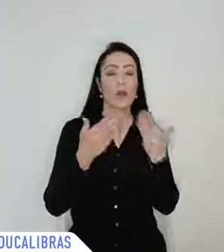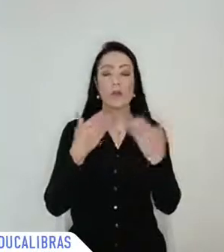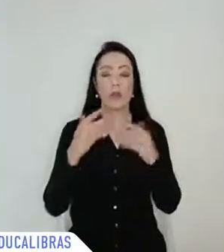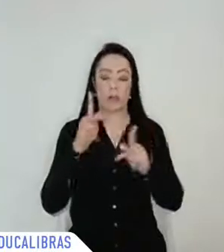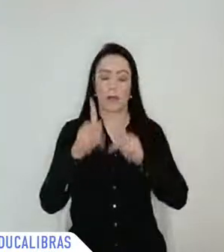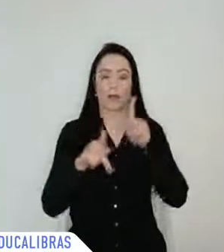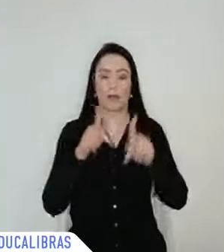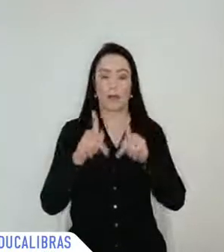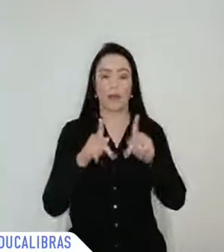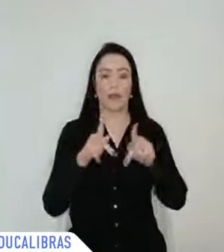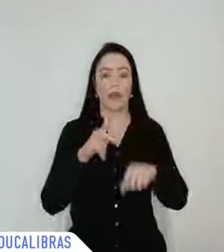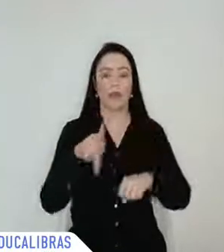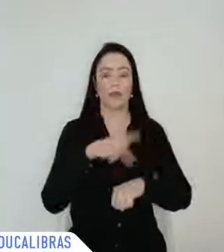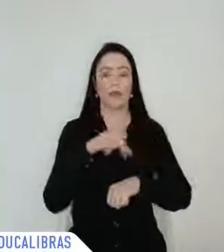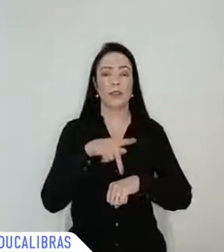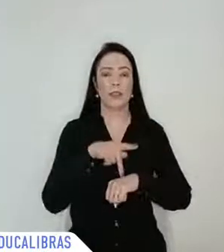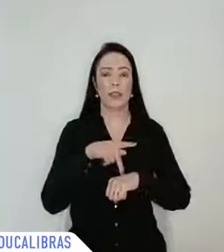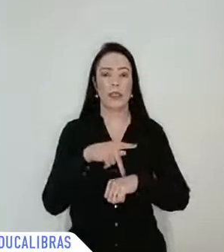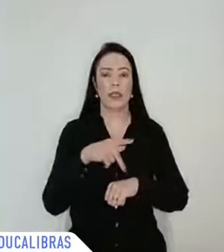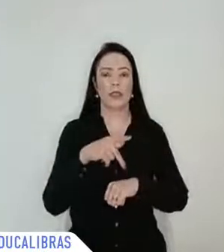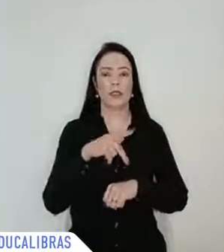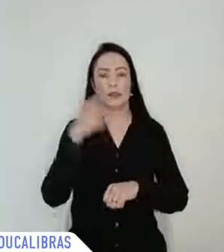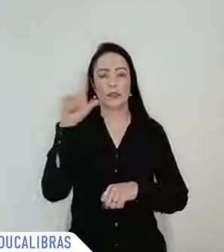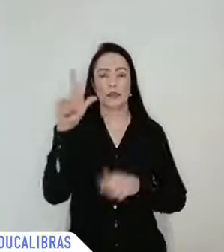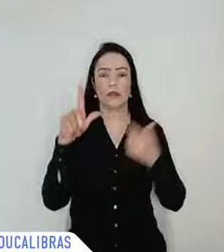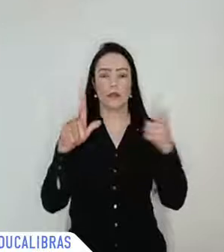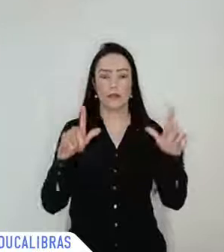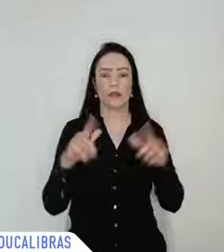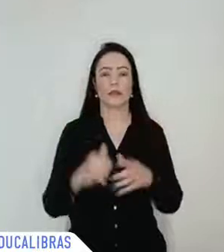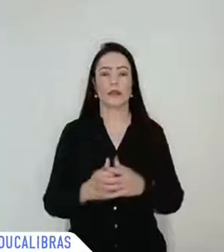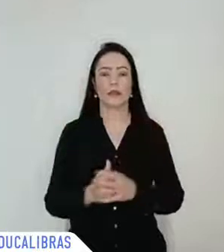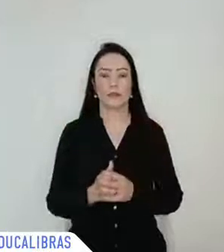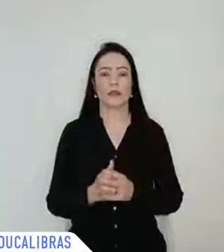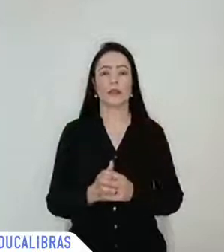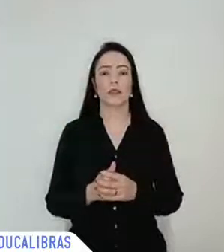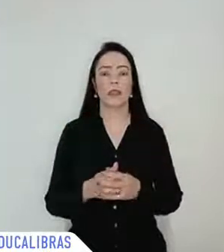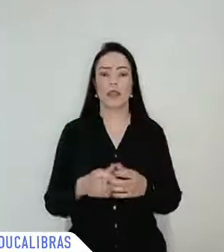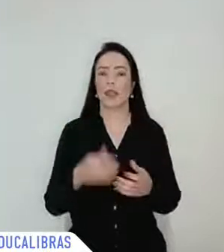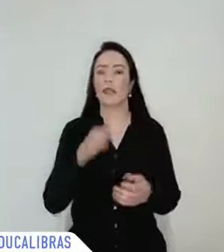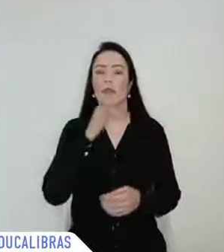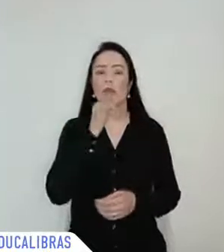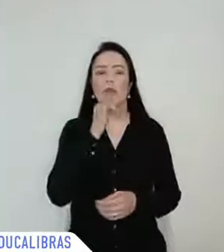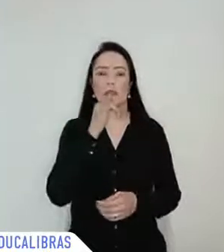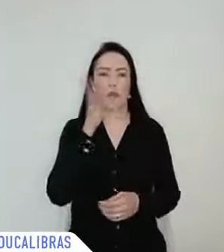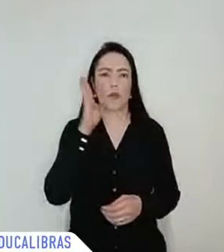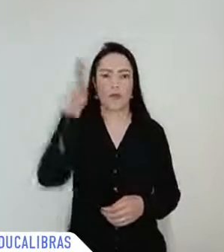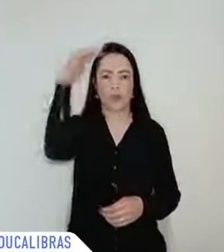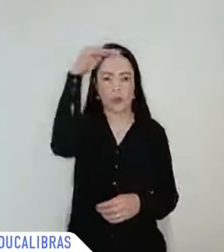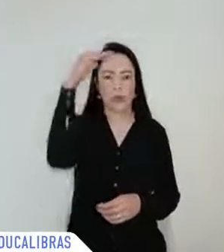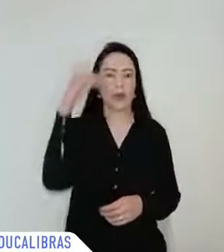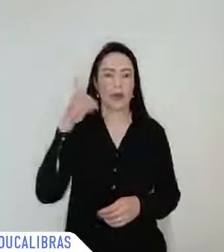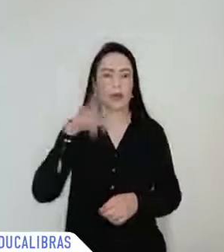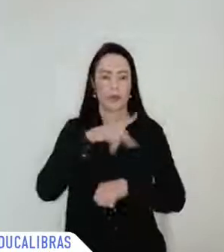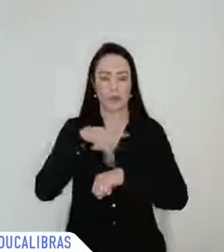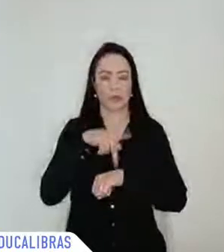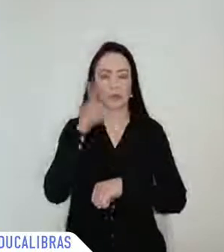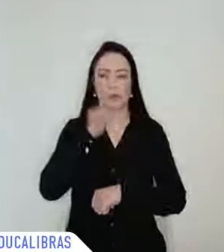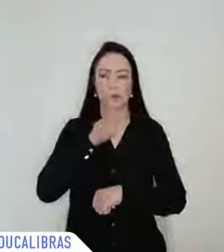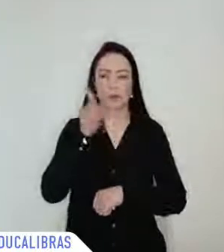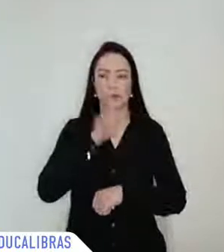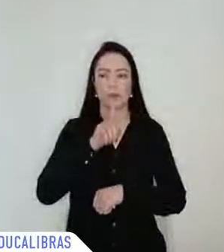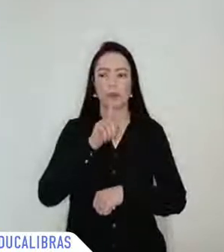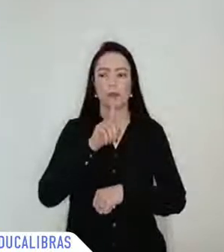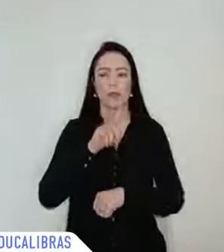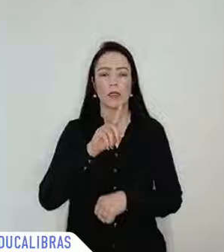They try to control public debate, and this was done in other